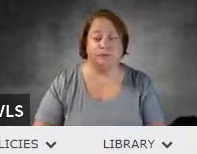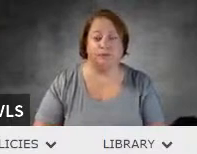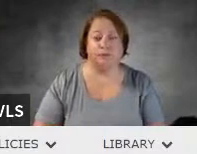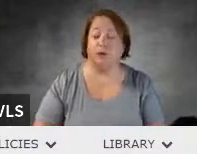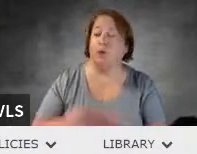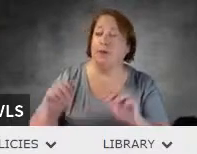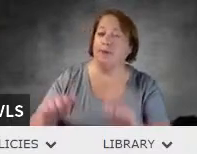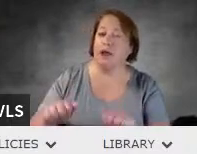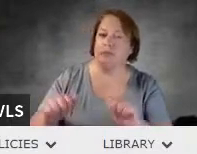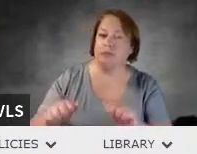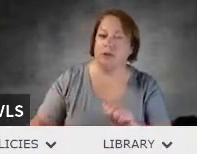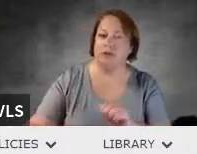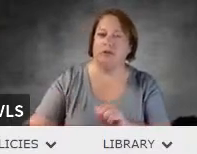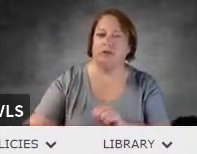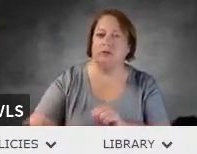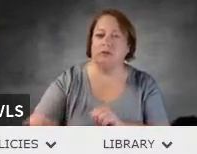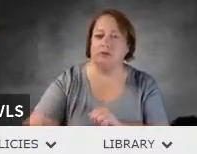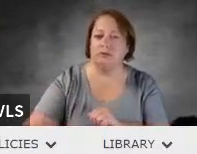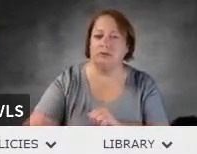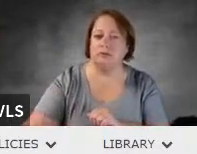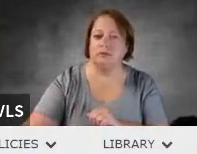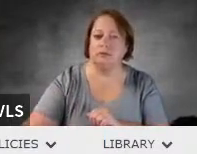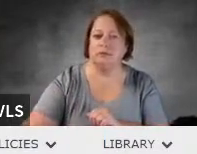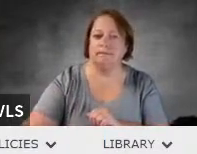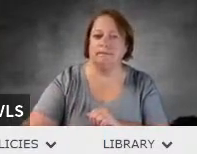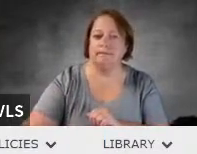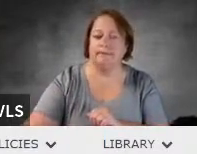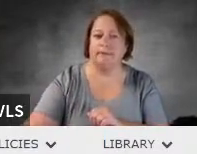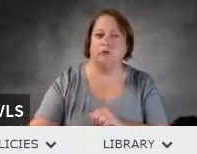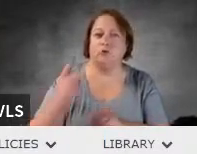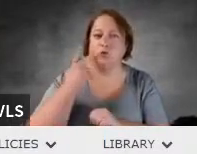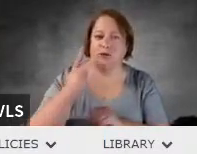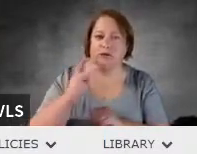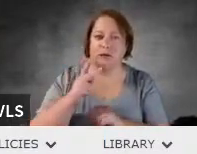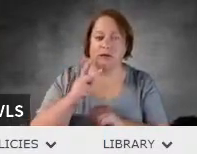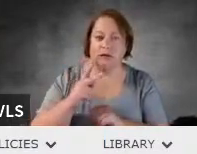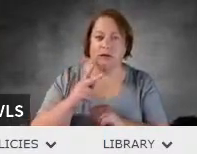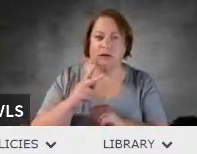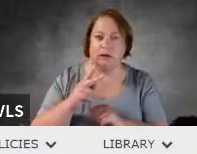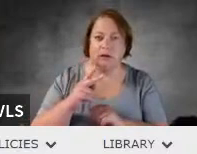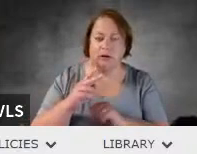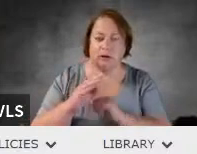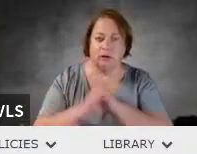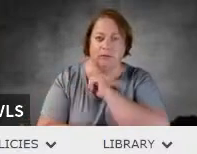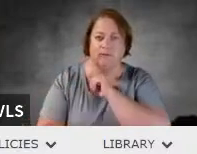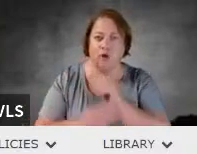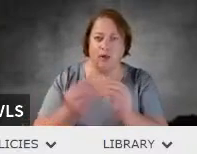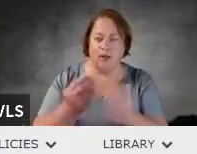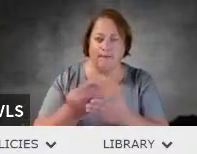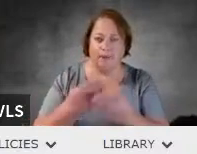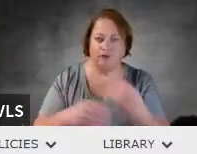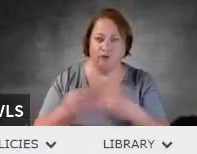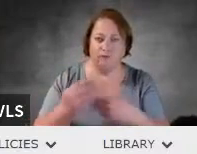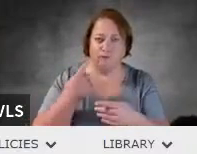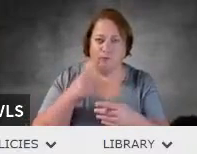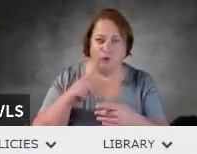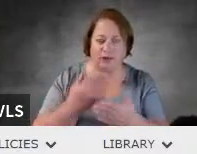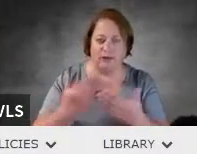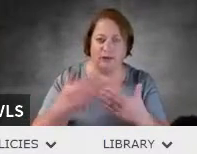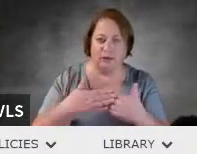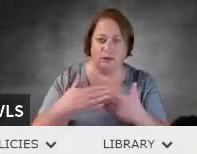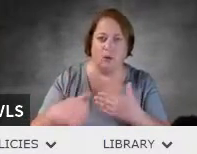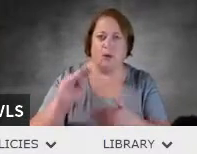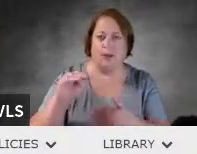Would it be possible to see the full budget implications for these sorts of things going forward? The